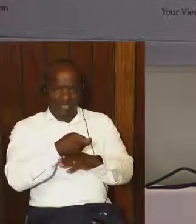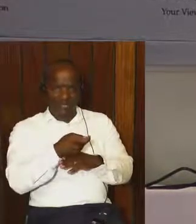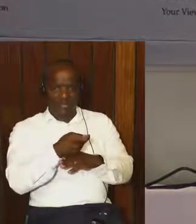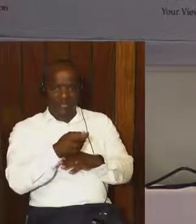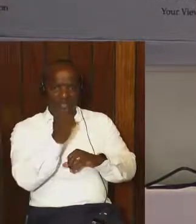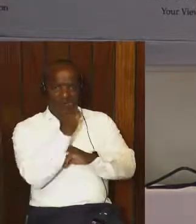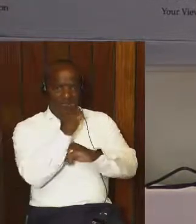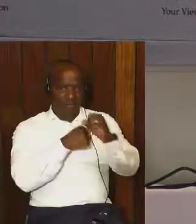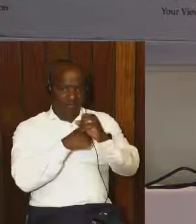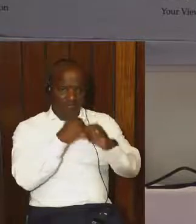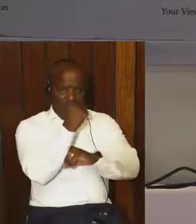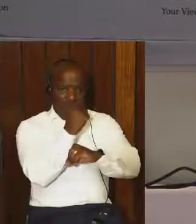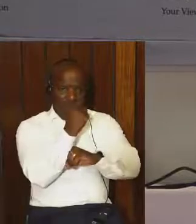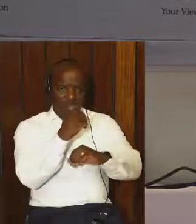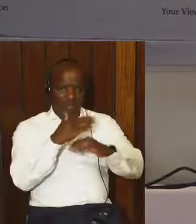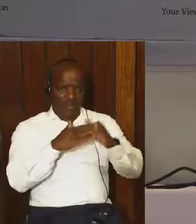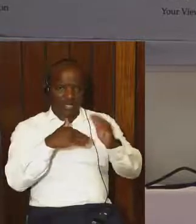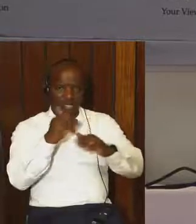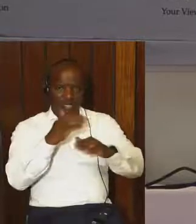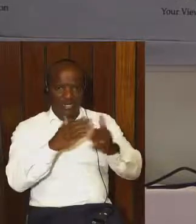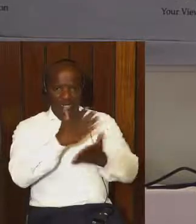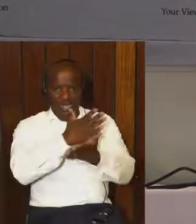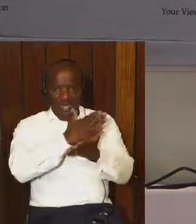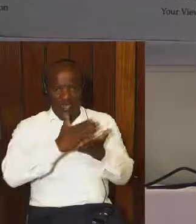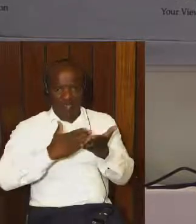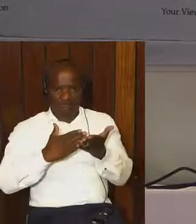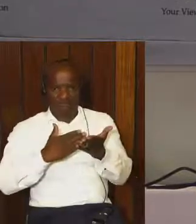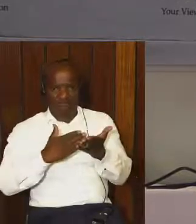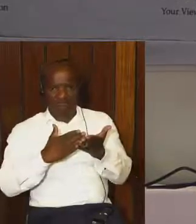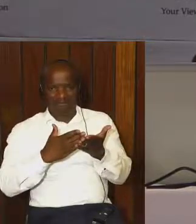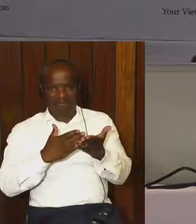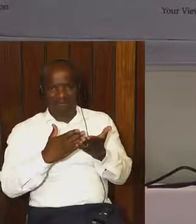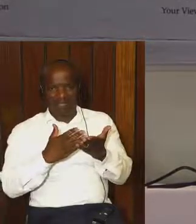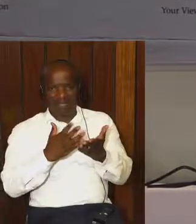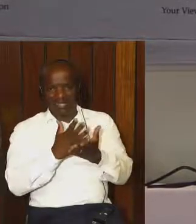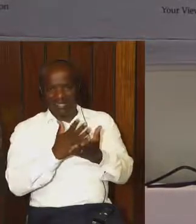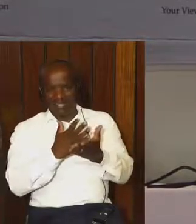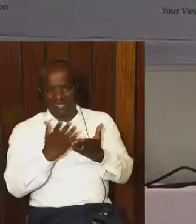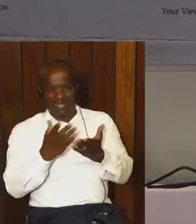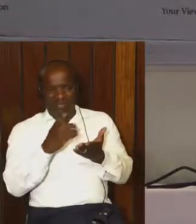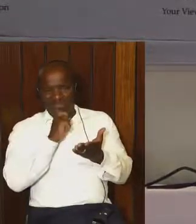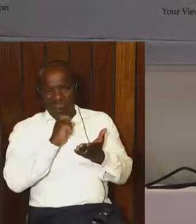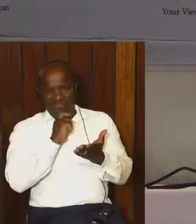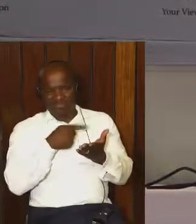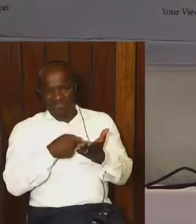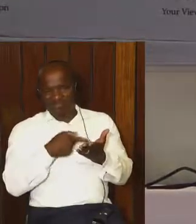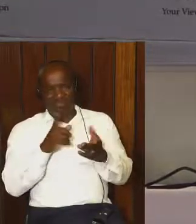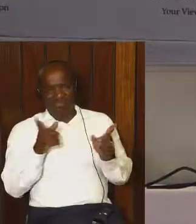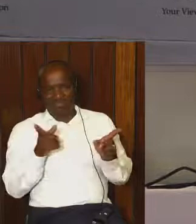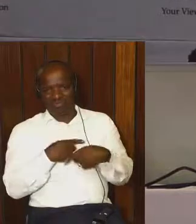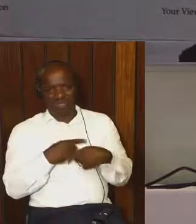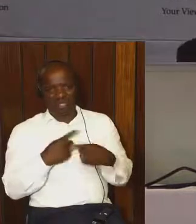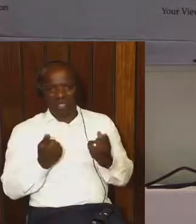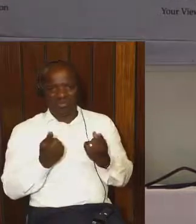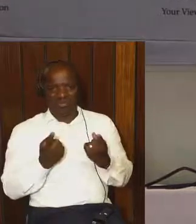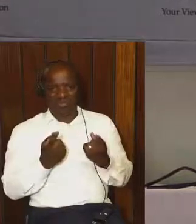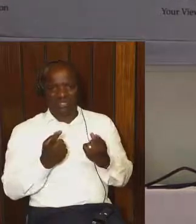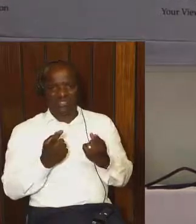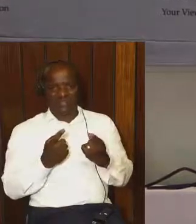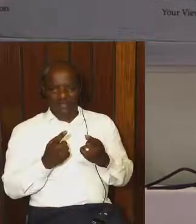in place, and some of that infrastructure might not be able to still be used, as we saw